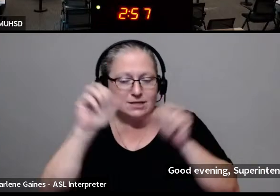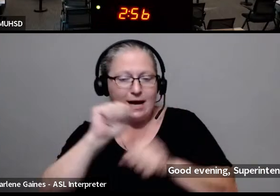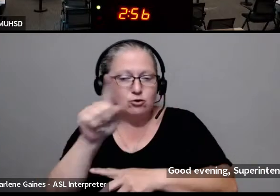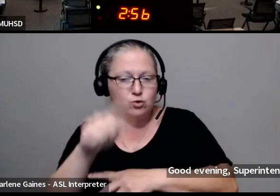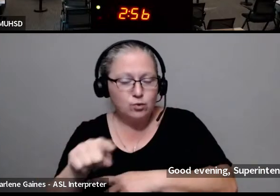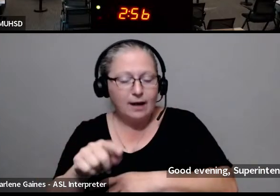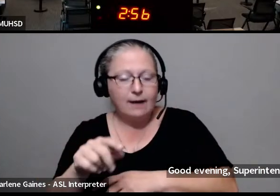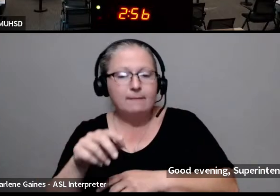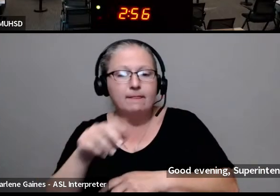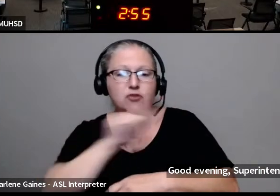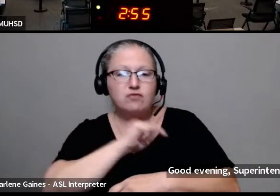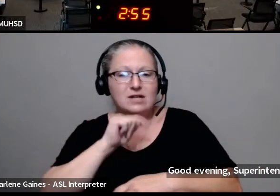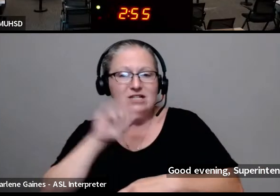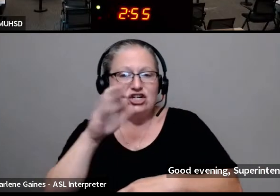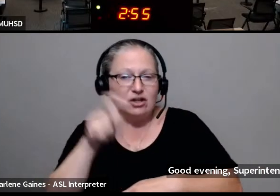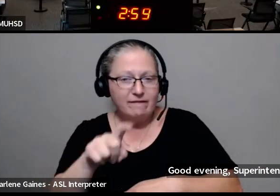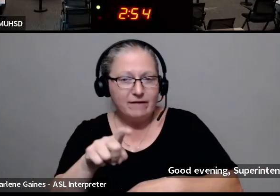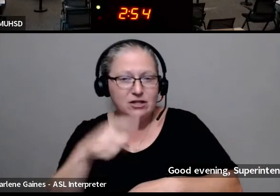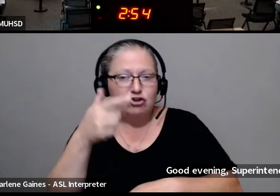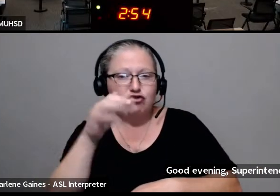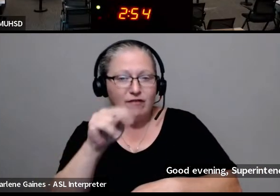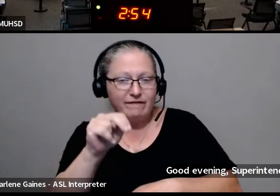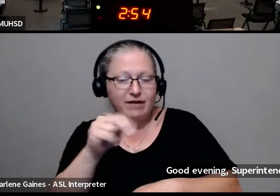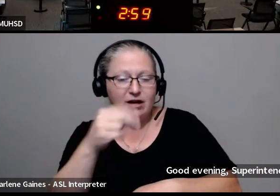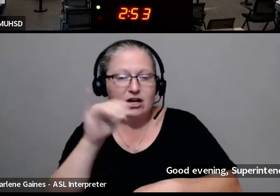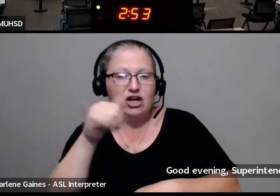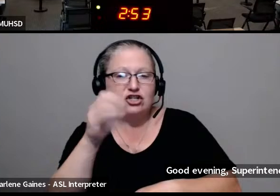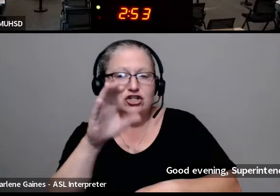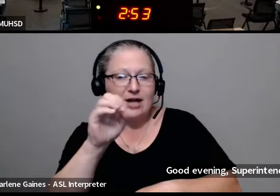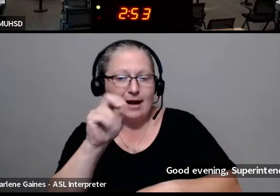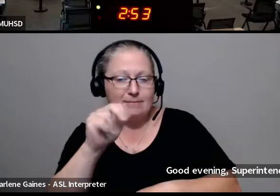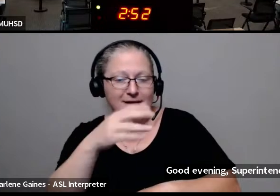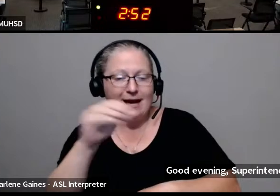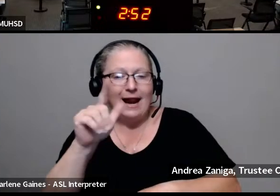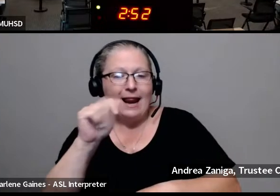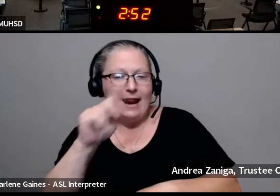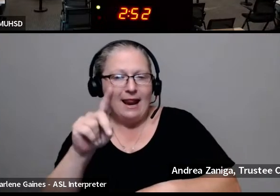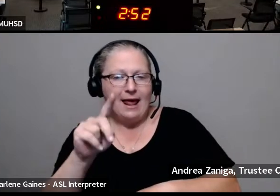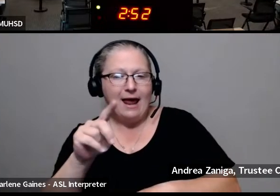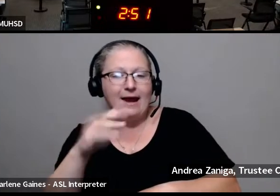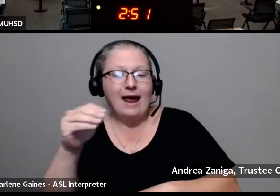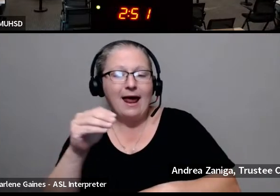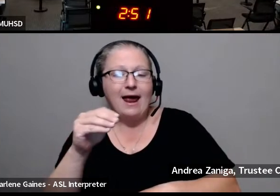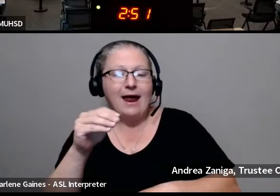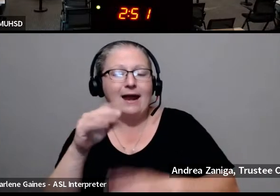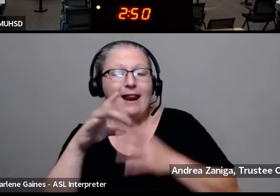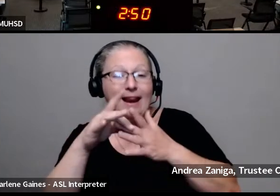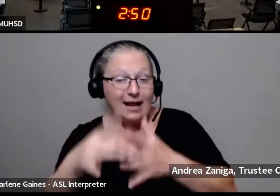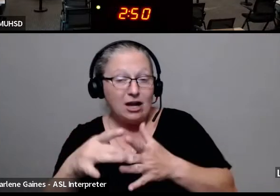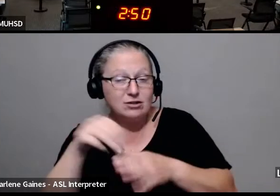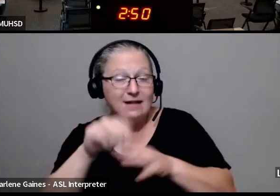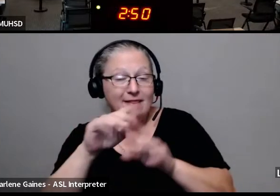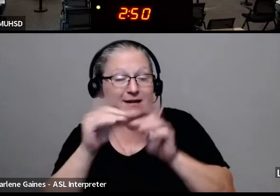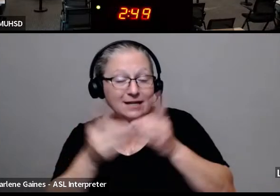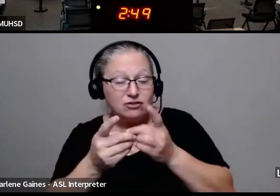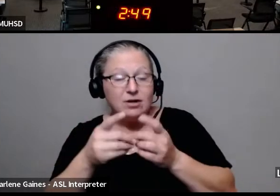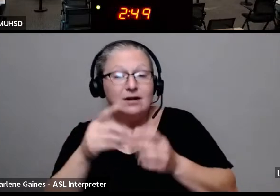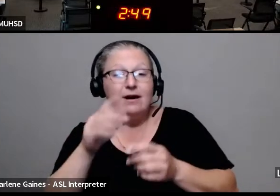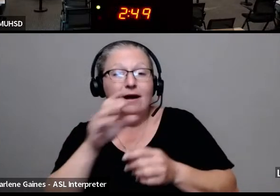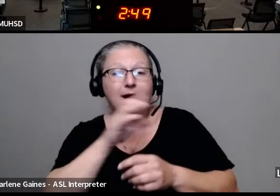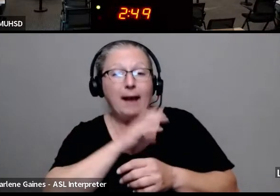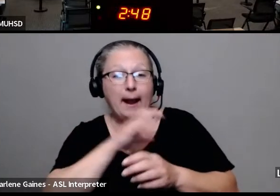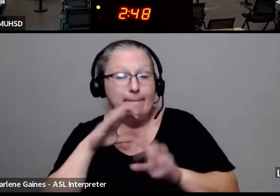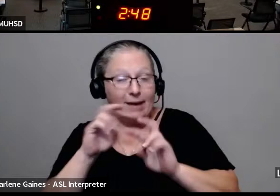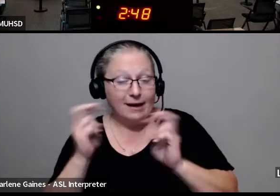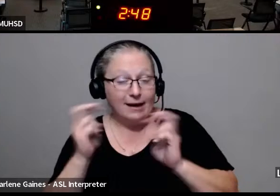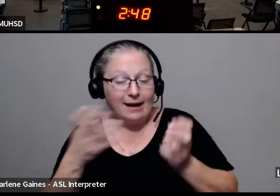Zuniga, Trustee Chavez, Griffin, Jacobson, and Land. Good evening to district leaders, educators, and community members. My